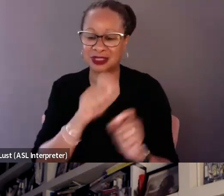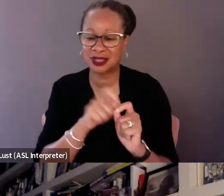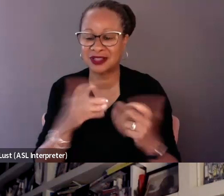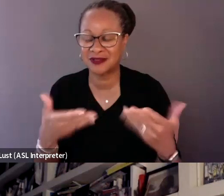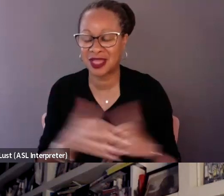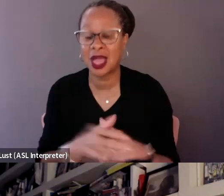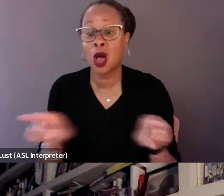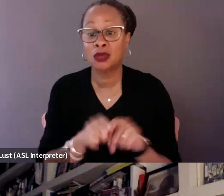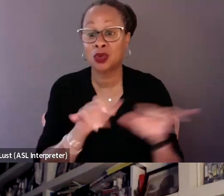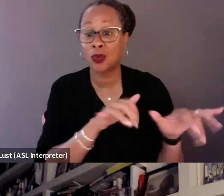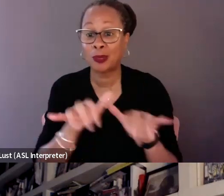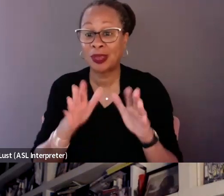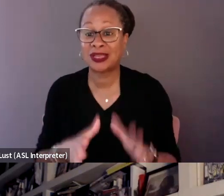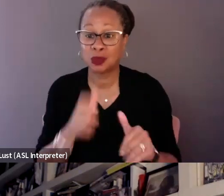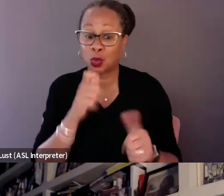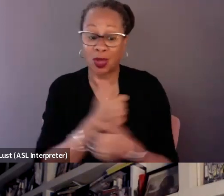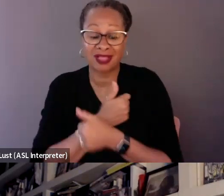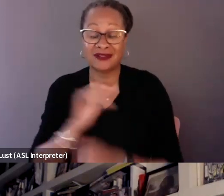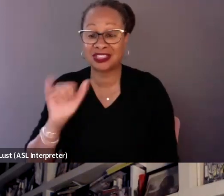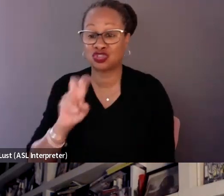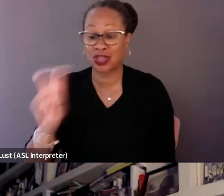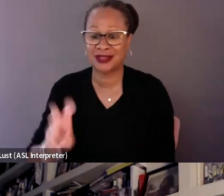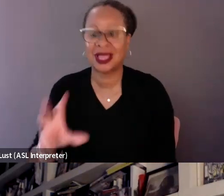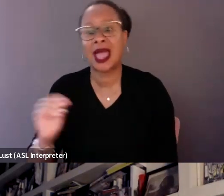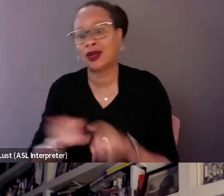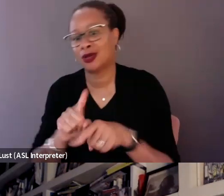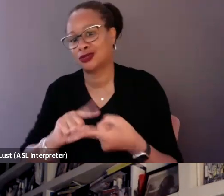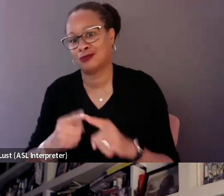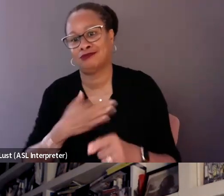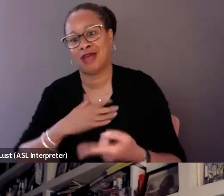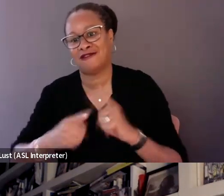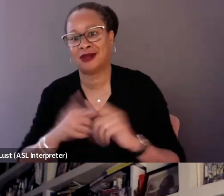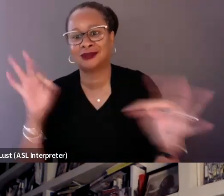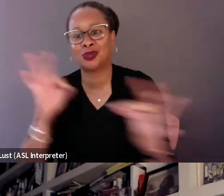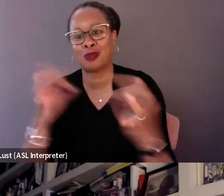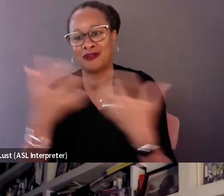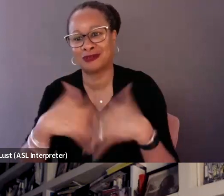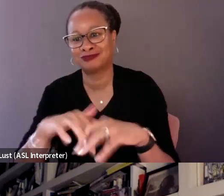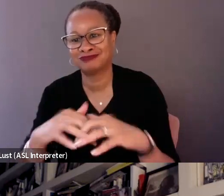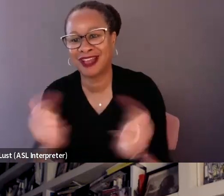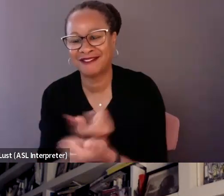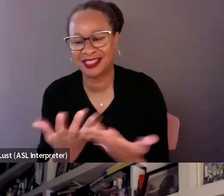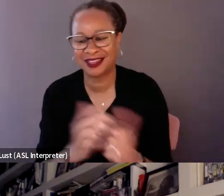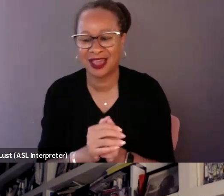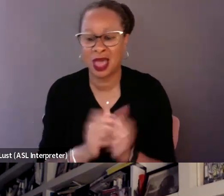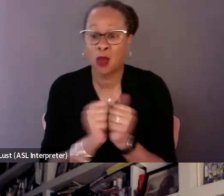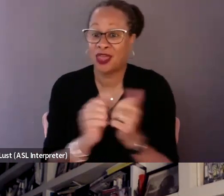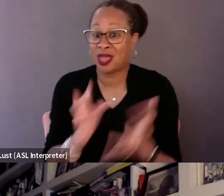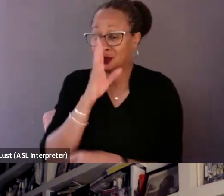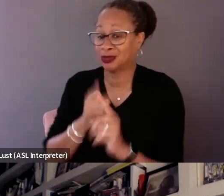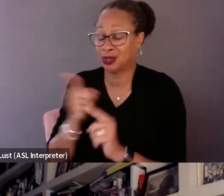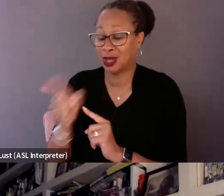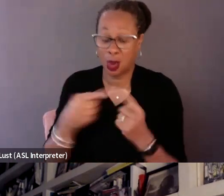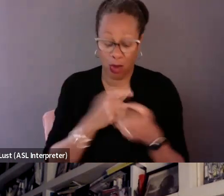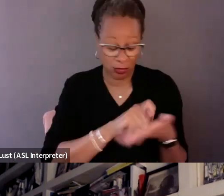a pianist who loves jazz. And then he's my friend. So it was perfect. When without talking to him, when I was